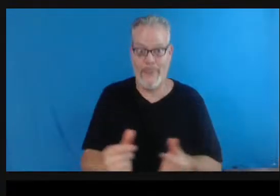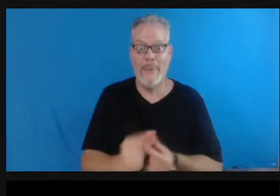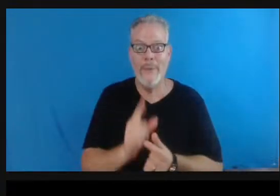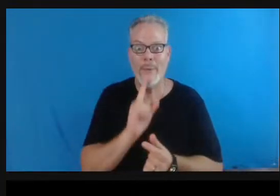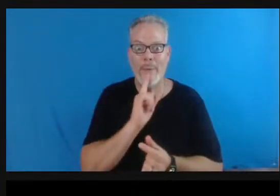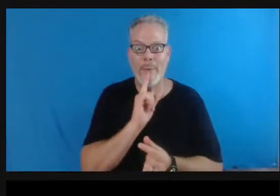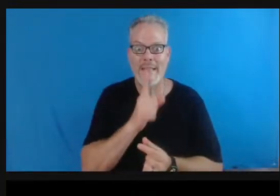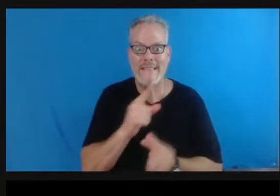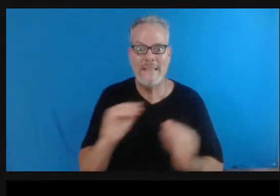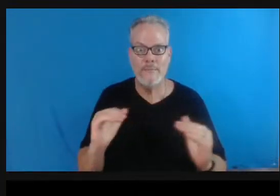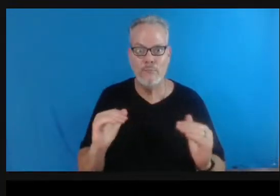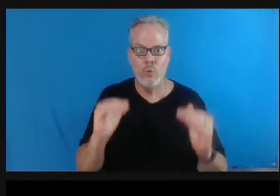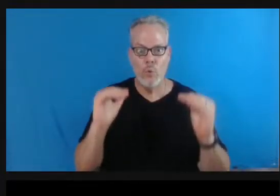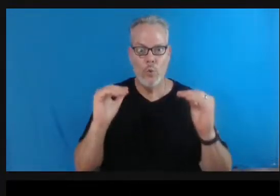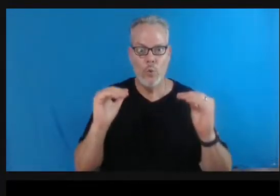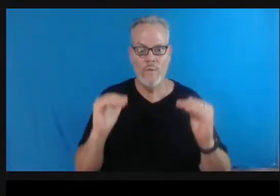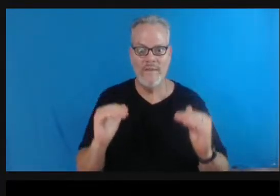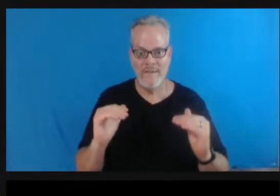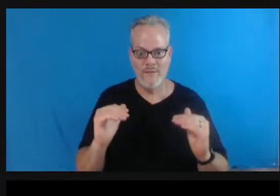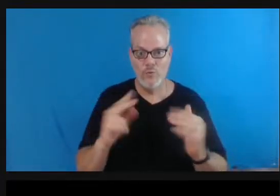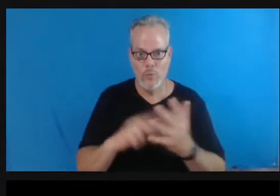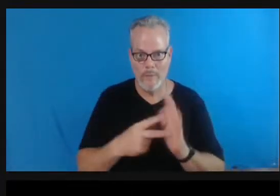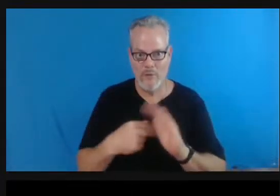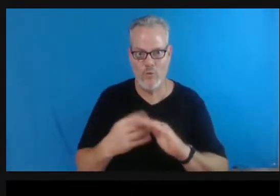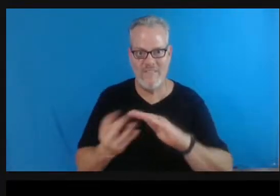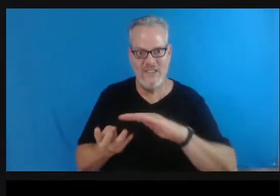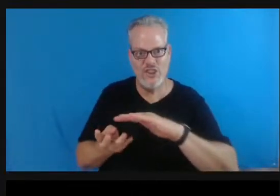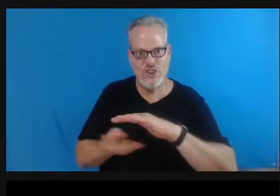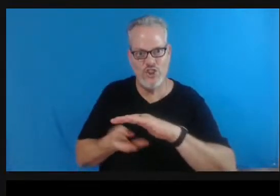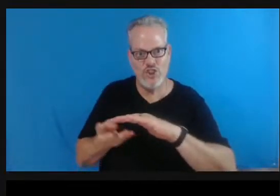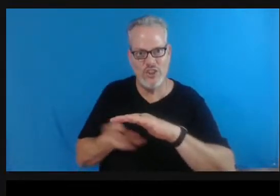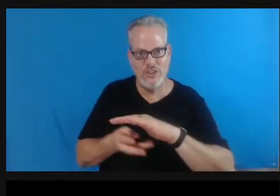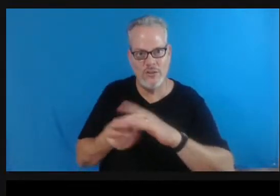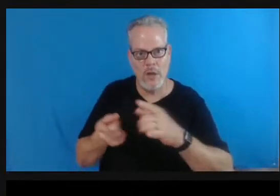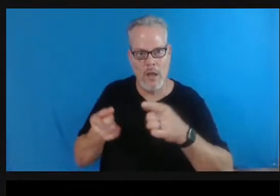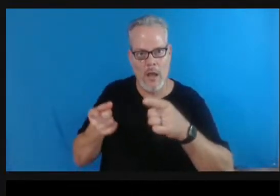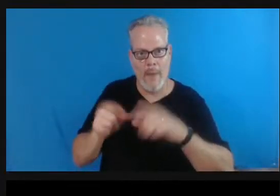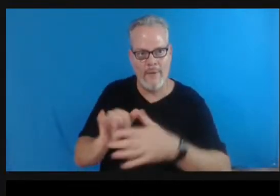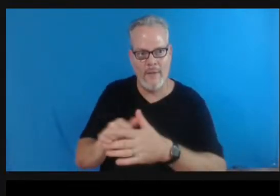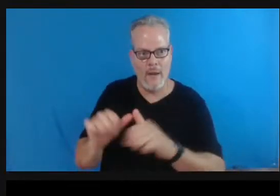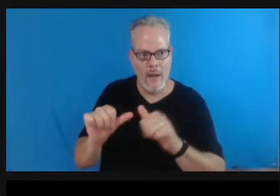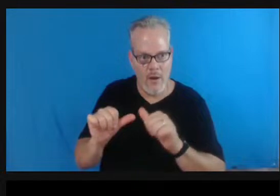there is injection happening all the way to here. I see some happening over here too.